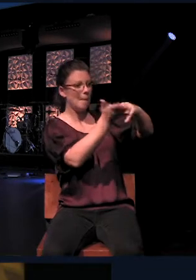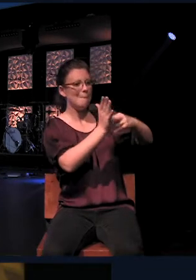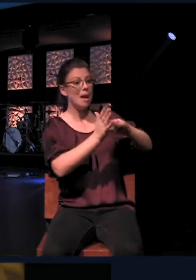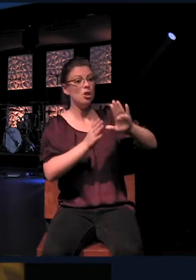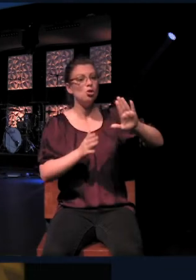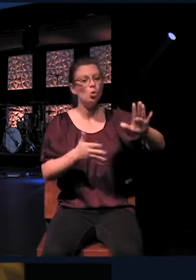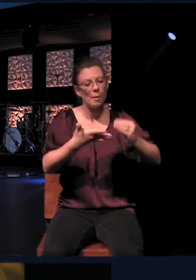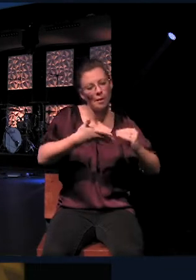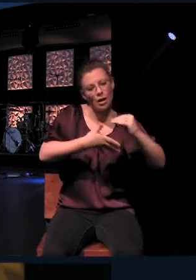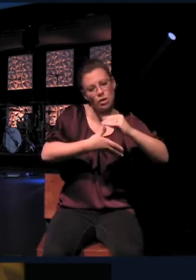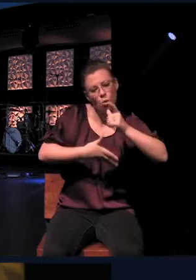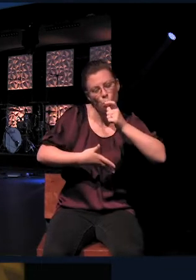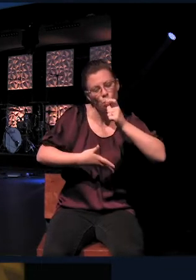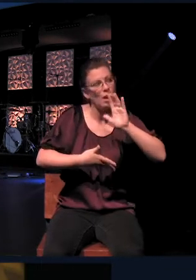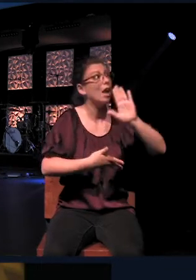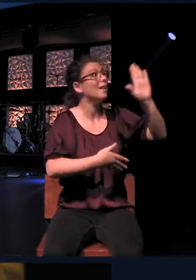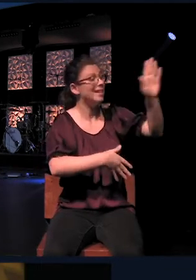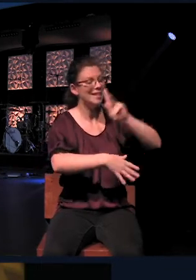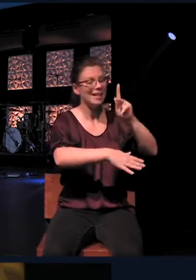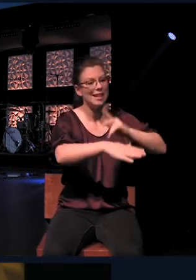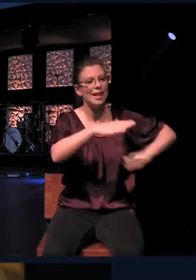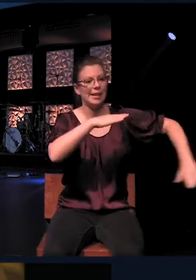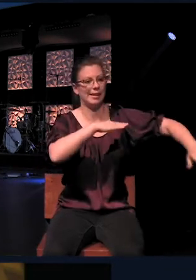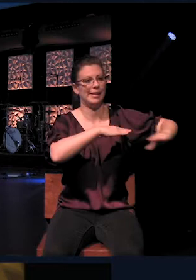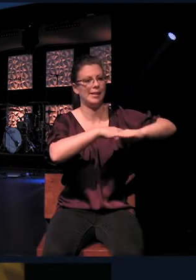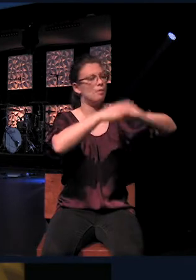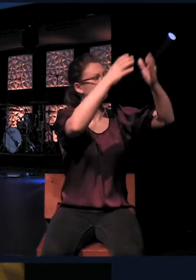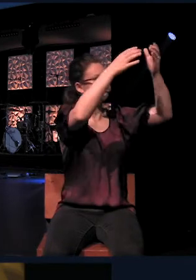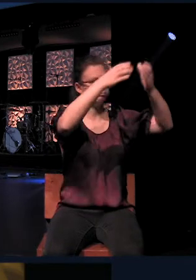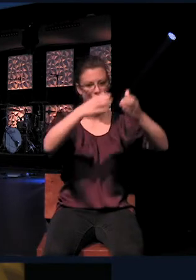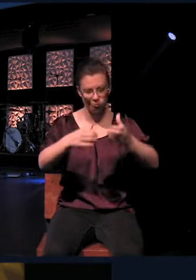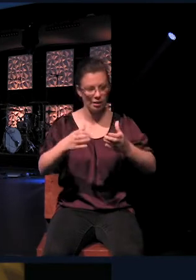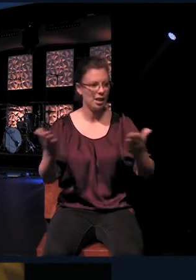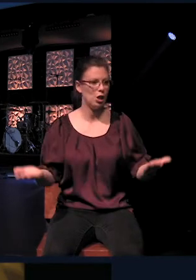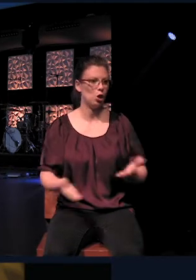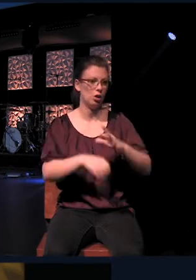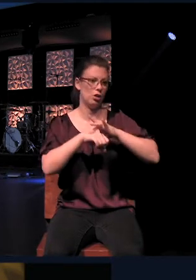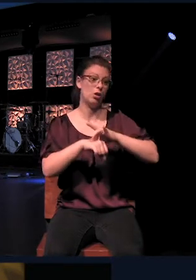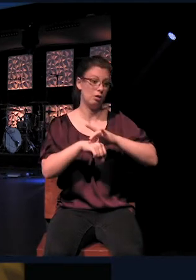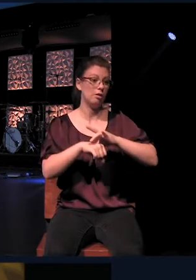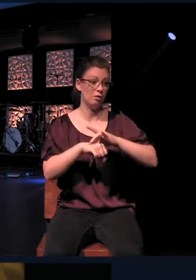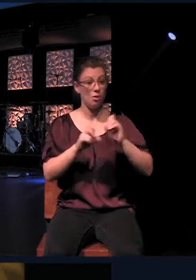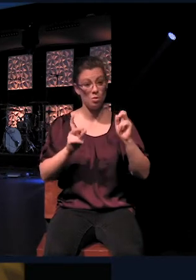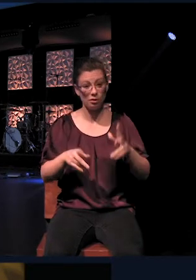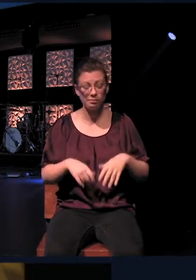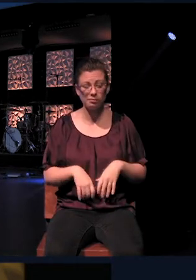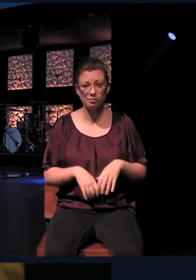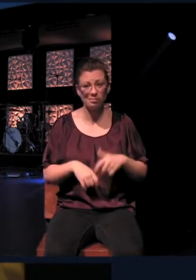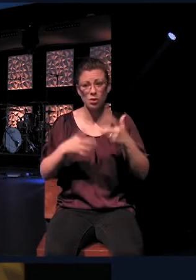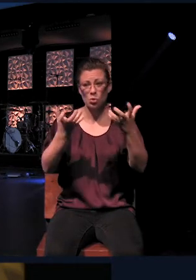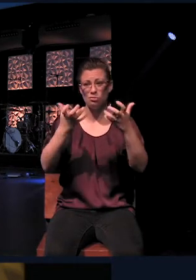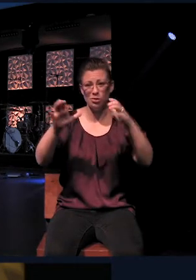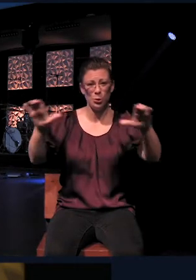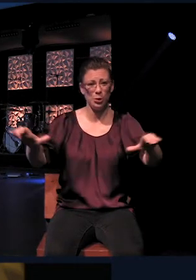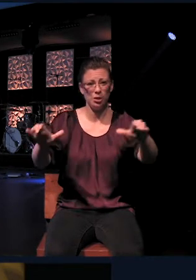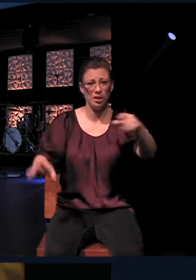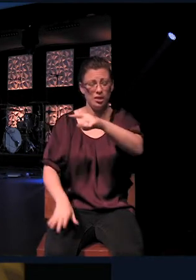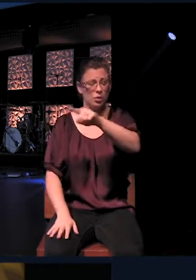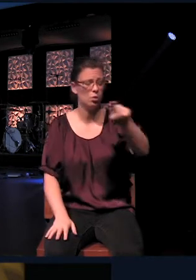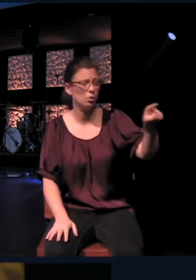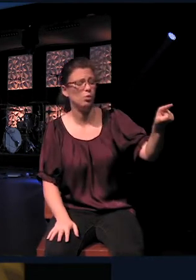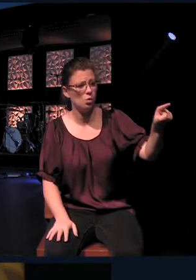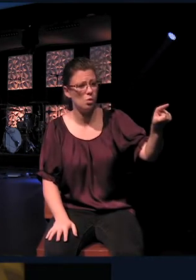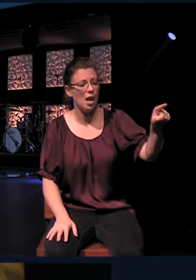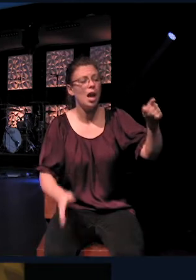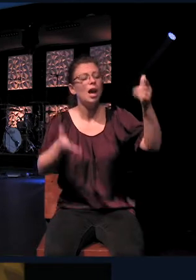local church is doing, and I want to be a part of it. So as we give this morning, I just want to encourage you to let God take